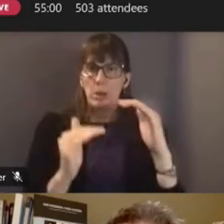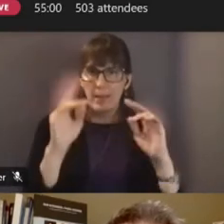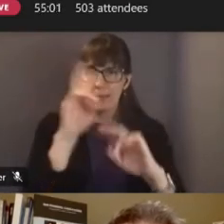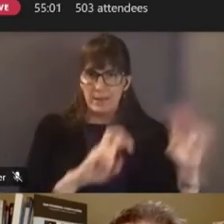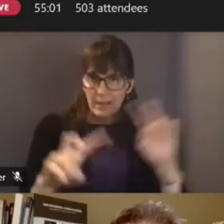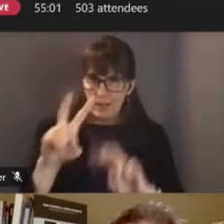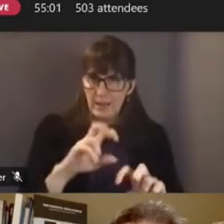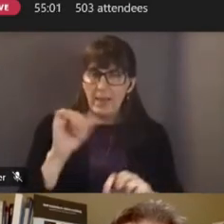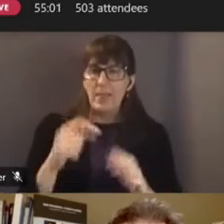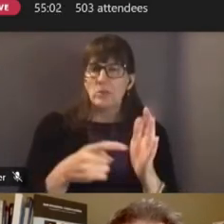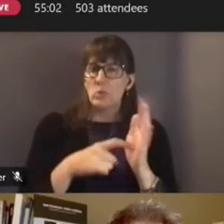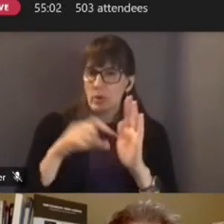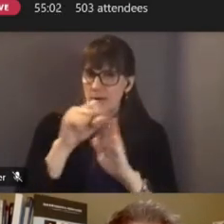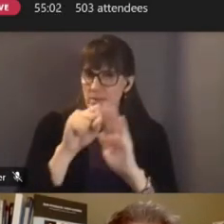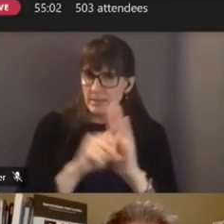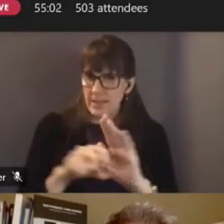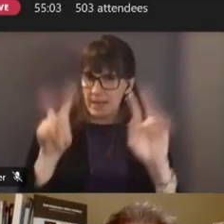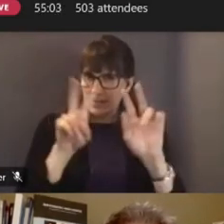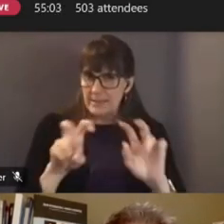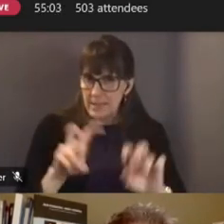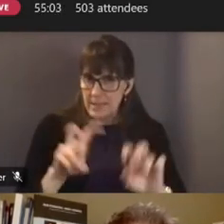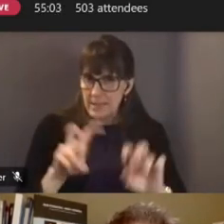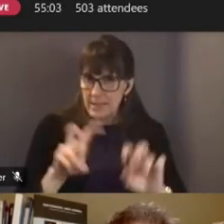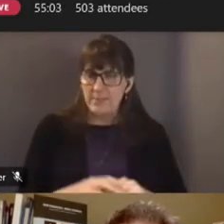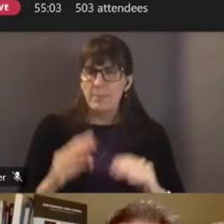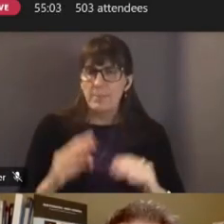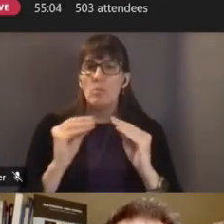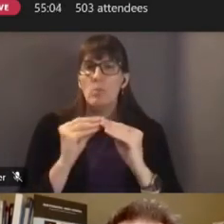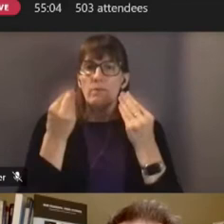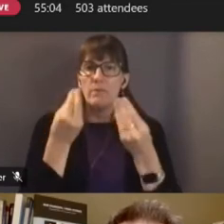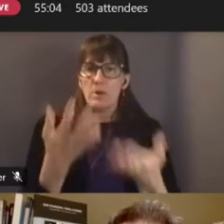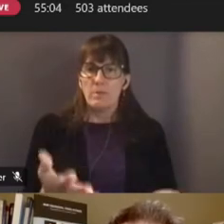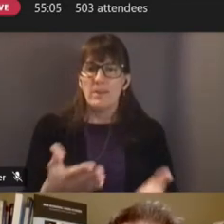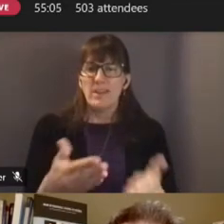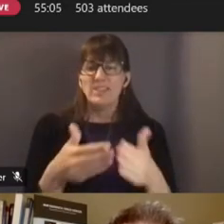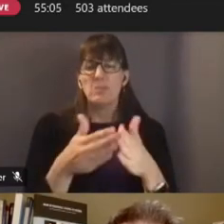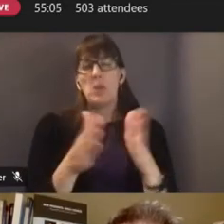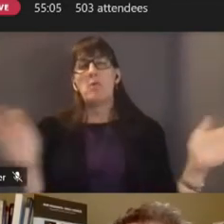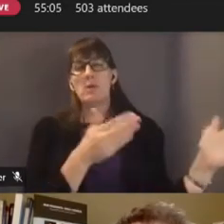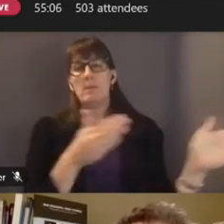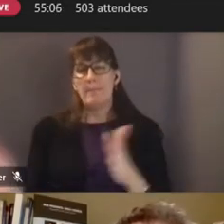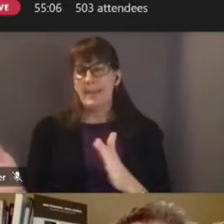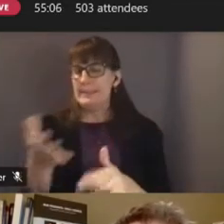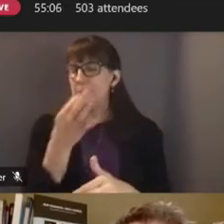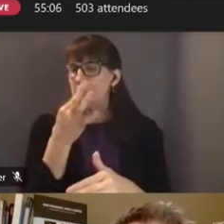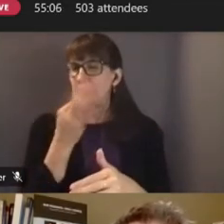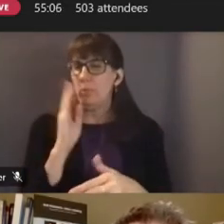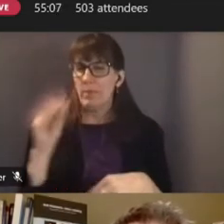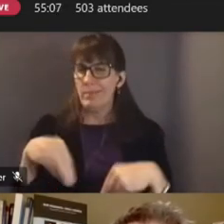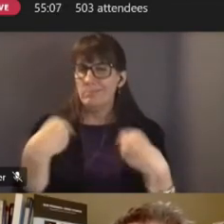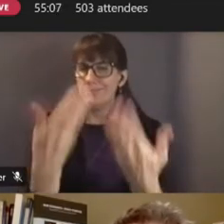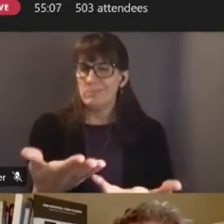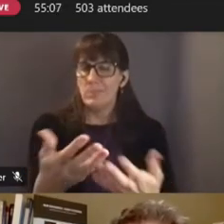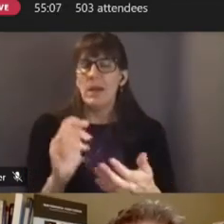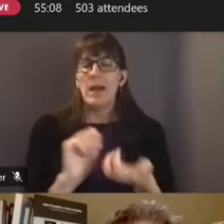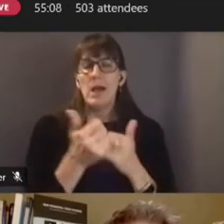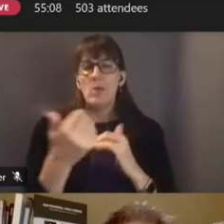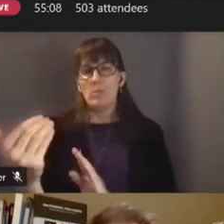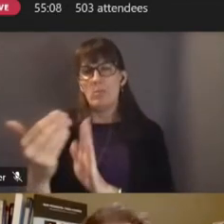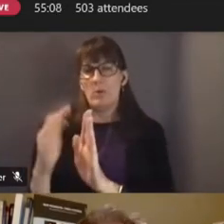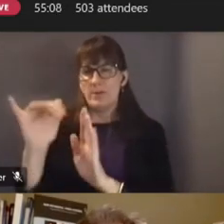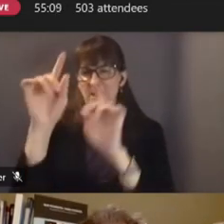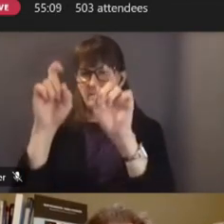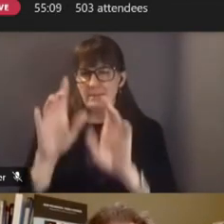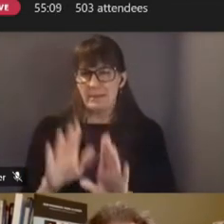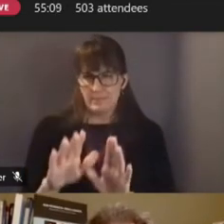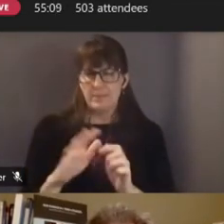assessment. And we'll have more information about the overall plan coming out very soon in terms of how we're going to approach those areas. We know